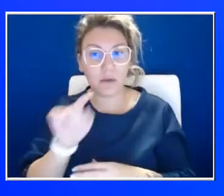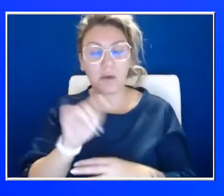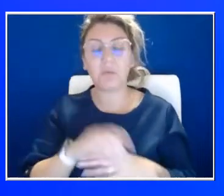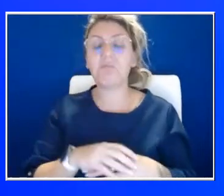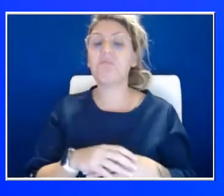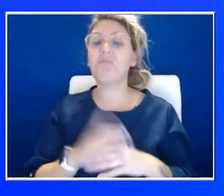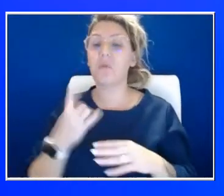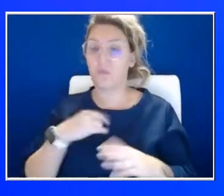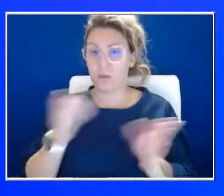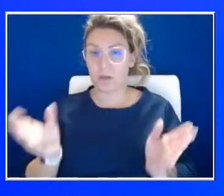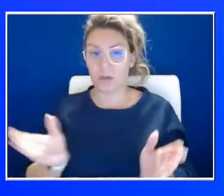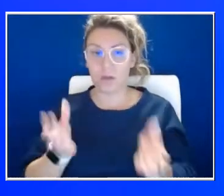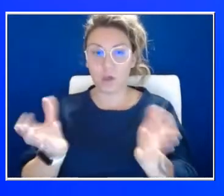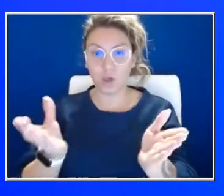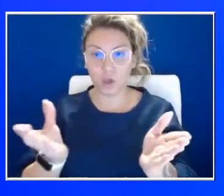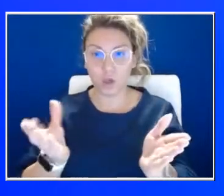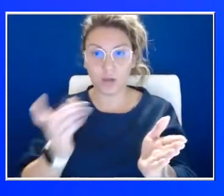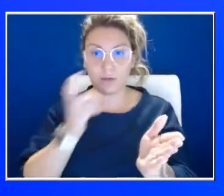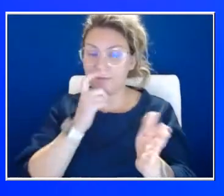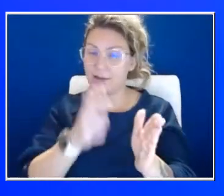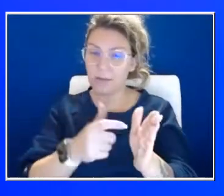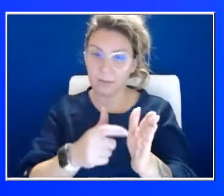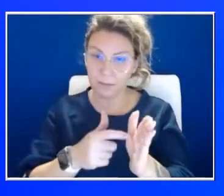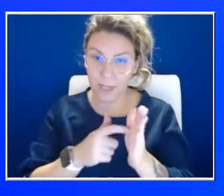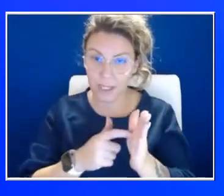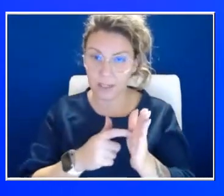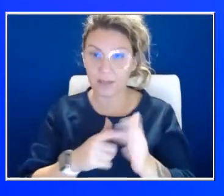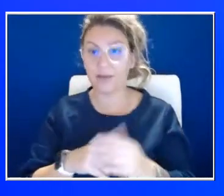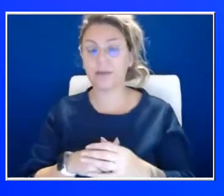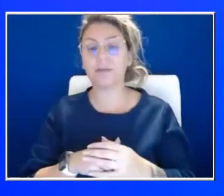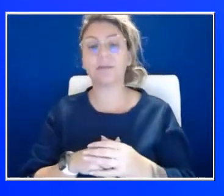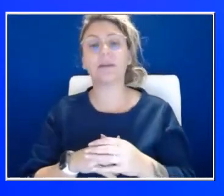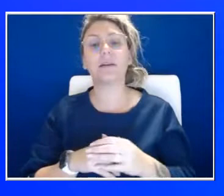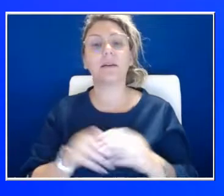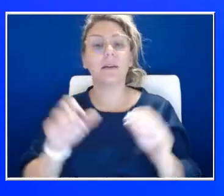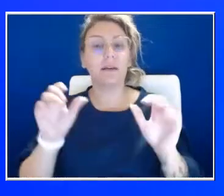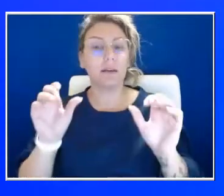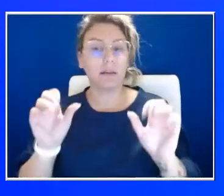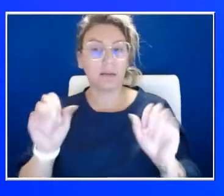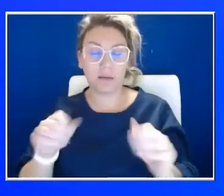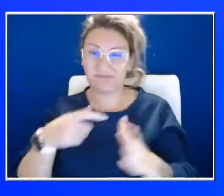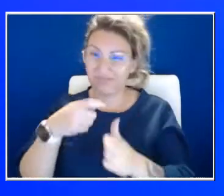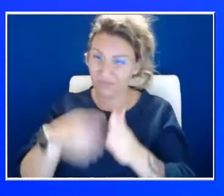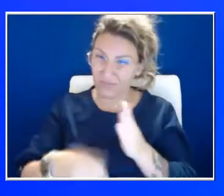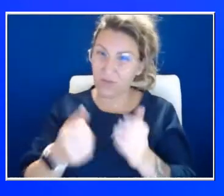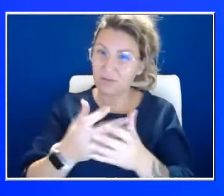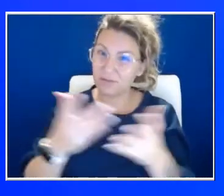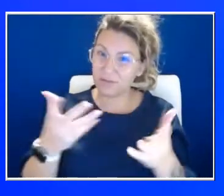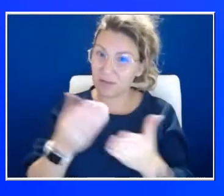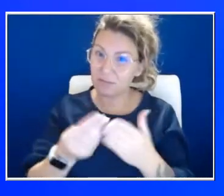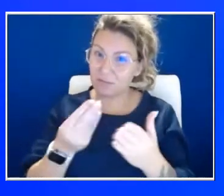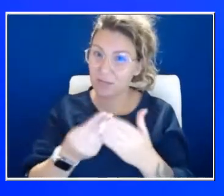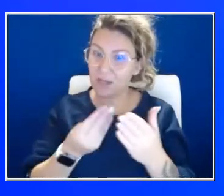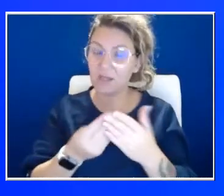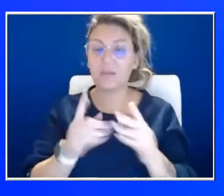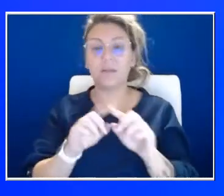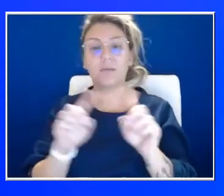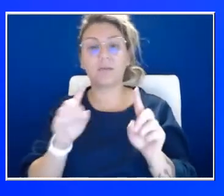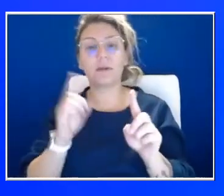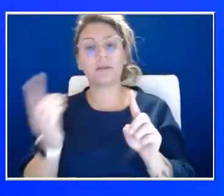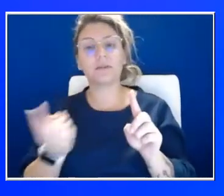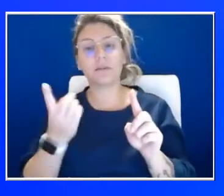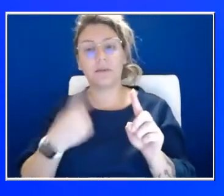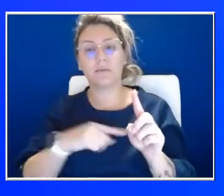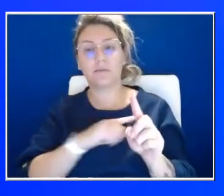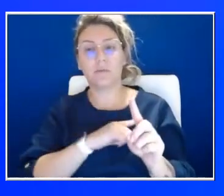its use. It's not mandated. It can be costly for some schools that don't have a big budget. But it is something I would say that we as an